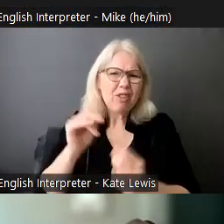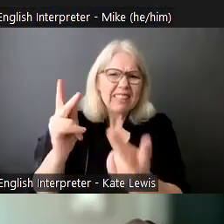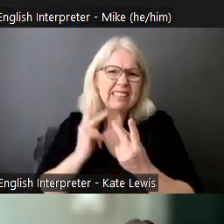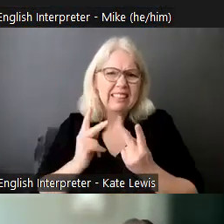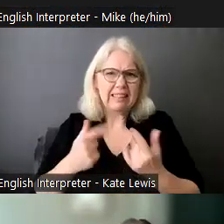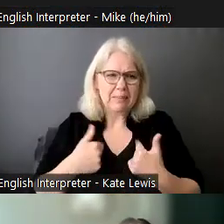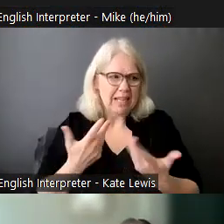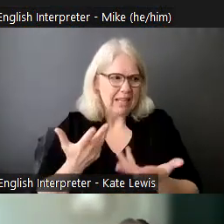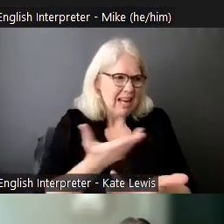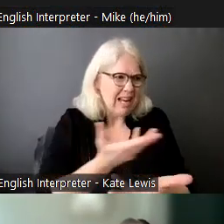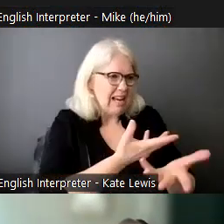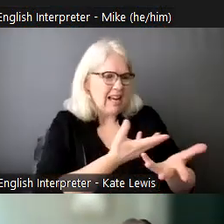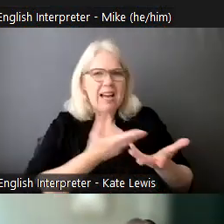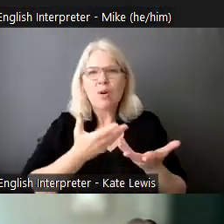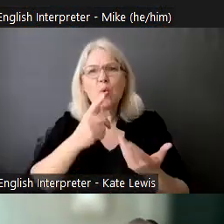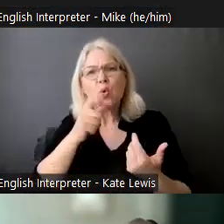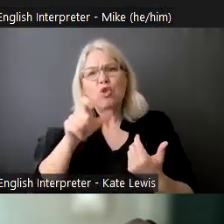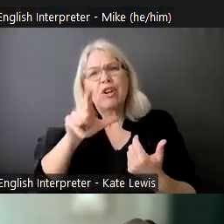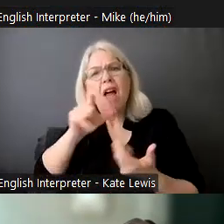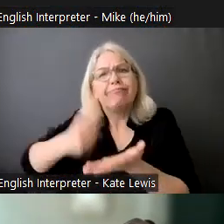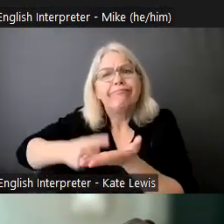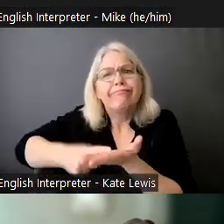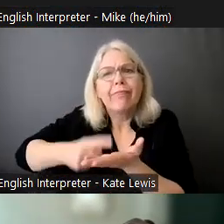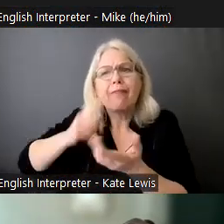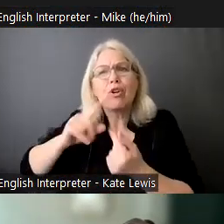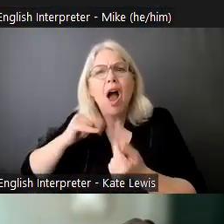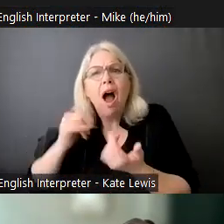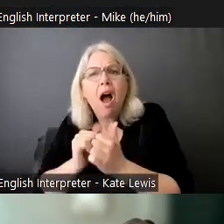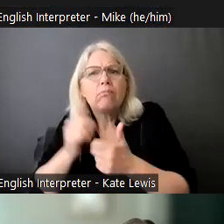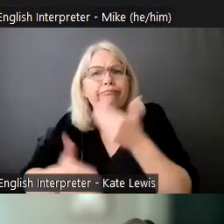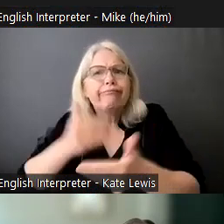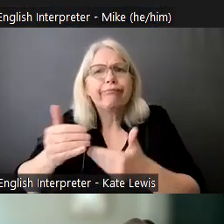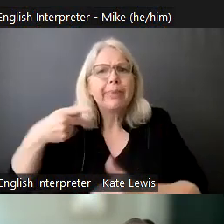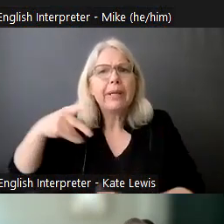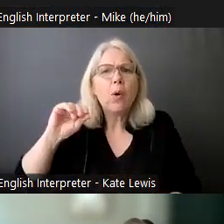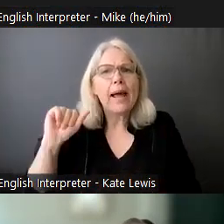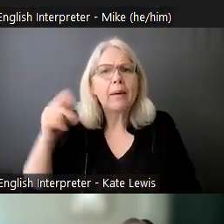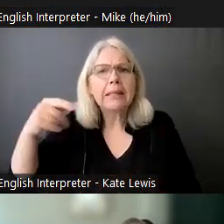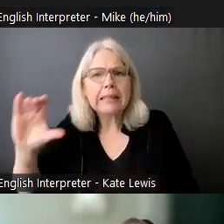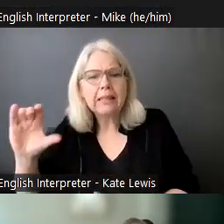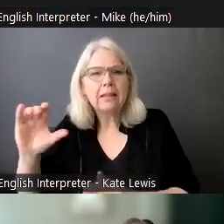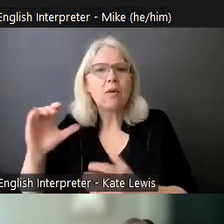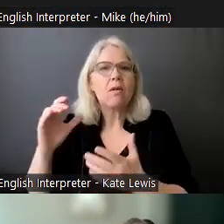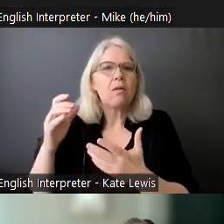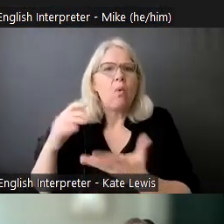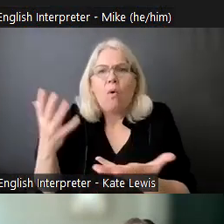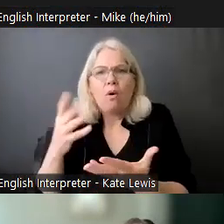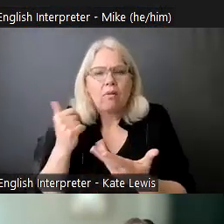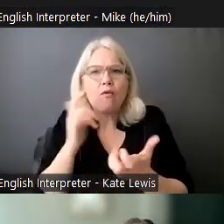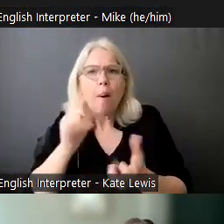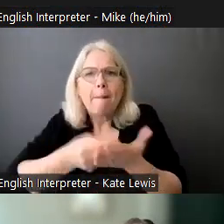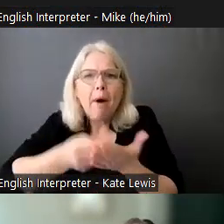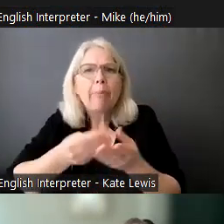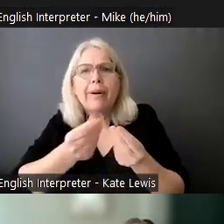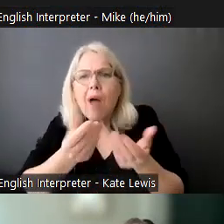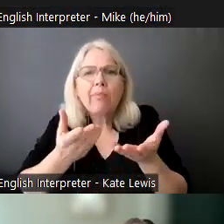power of attorney for personal care and property? So simply put, there is no proper person, right? If you're looking